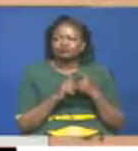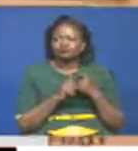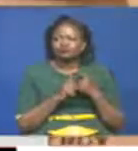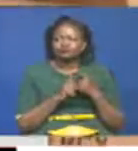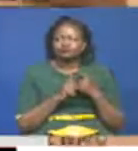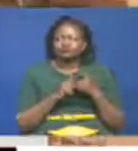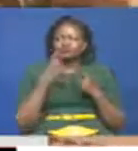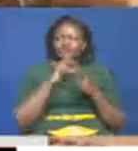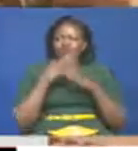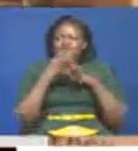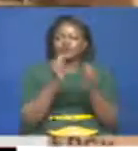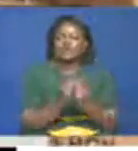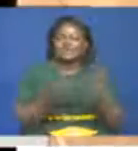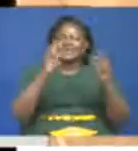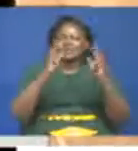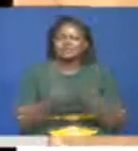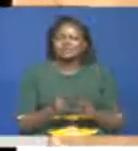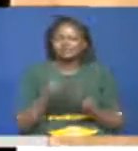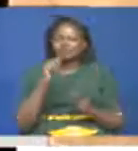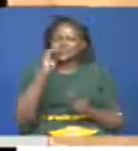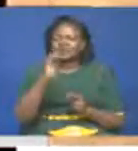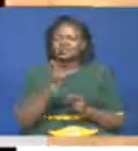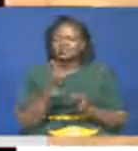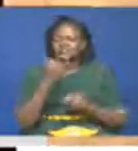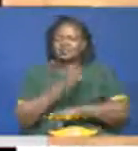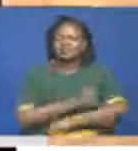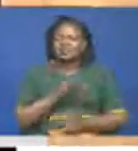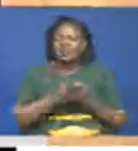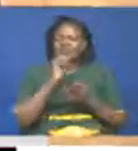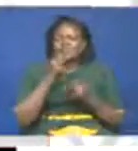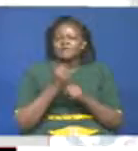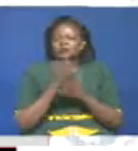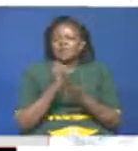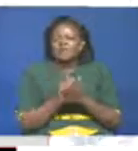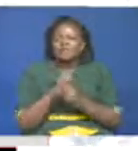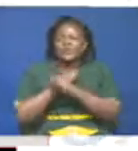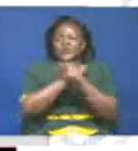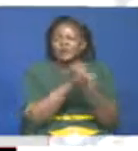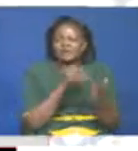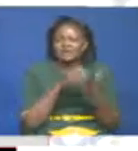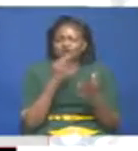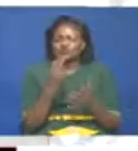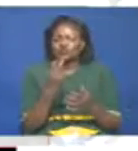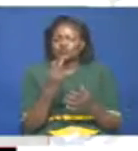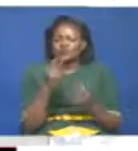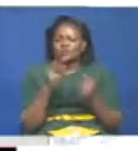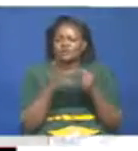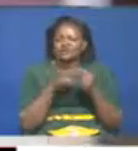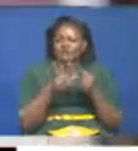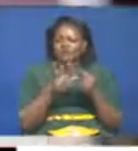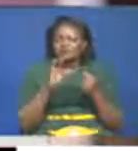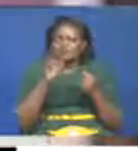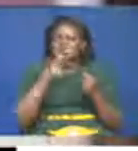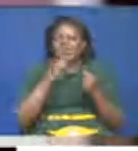with international guarantee institutions that would ensure they're cushioned against 50 to 75% of the risk, allowing